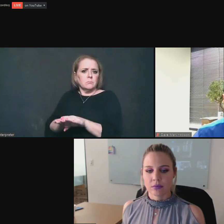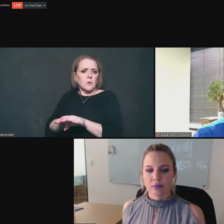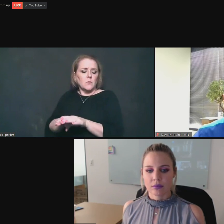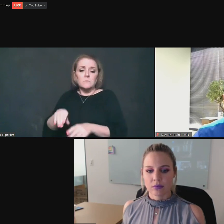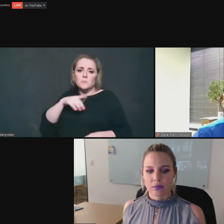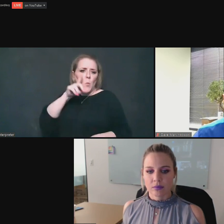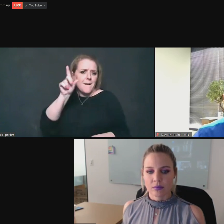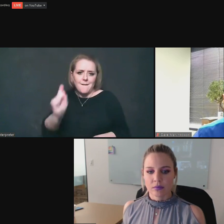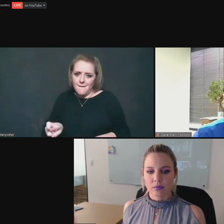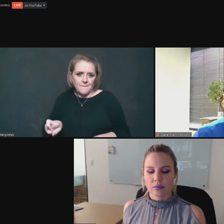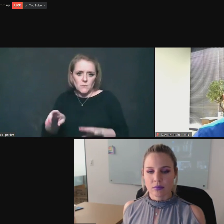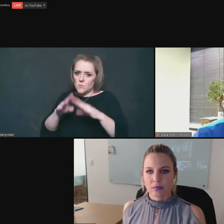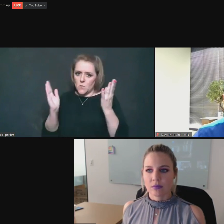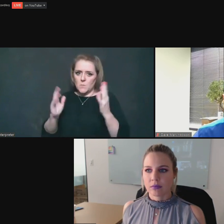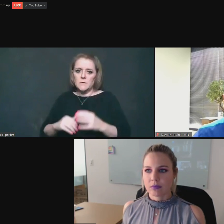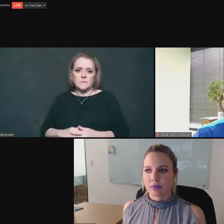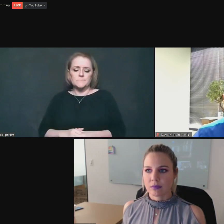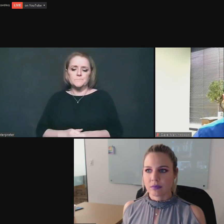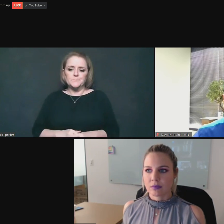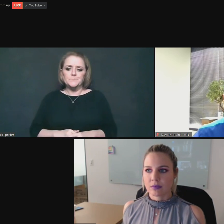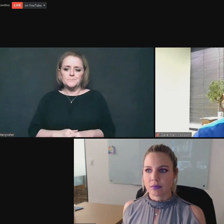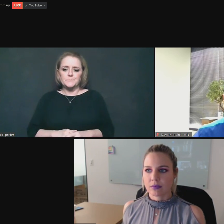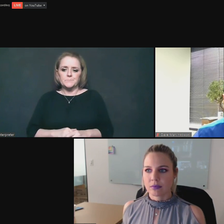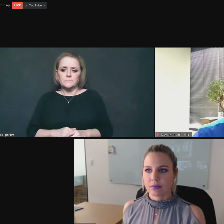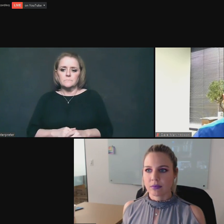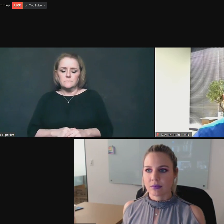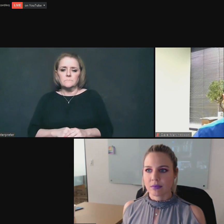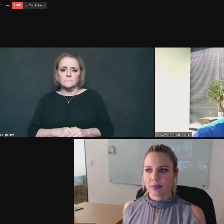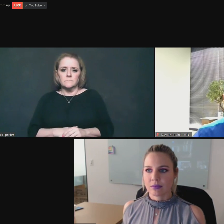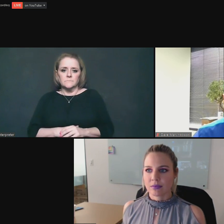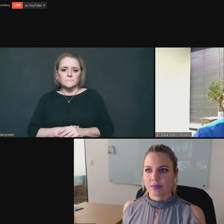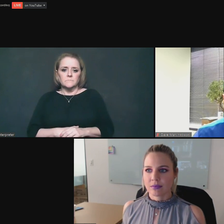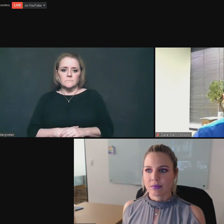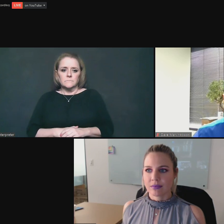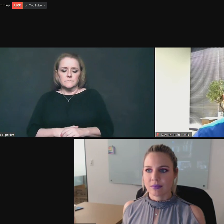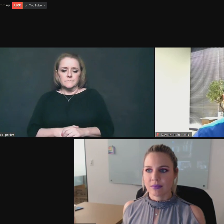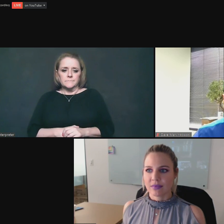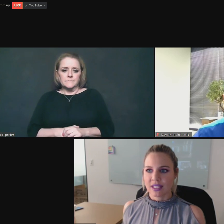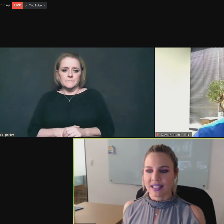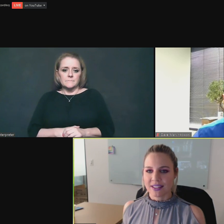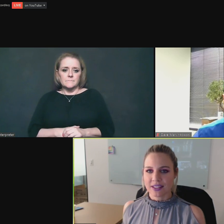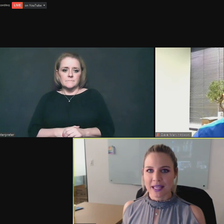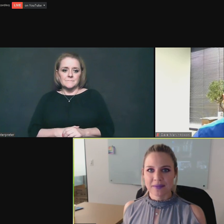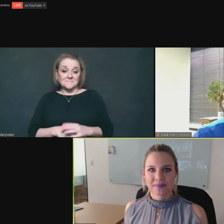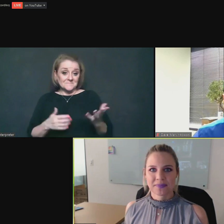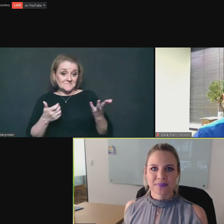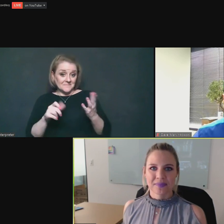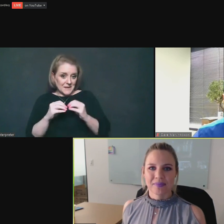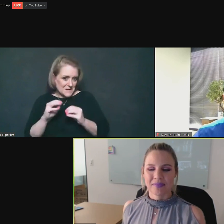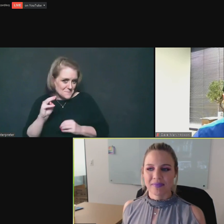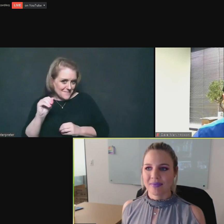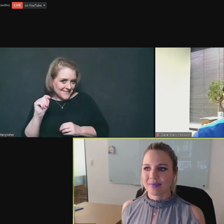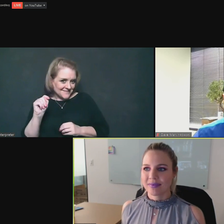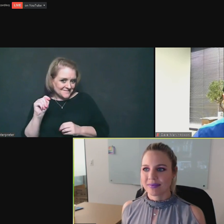open. Anything else, Matt?